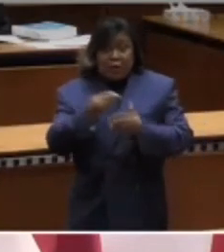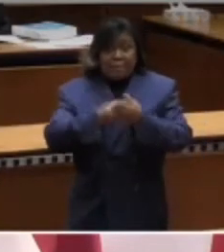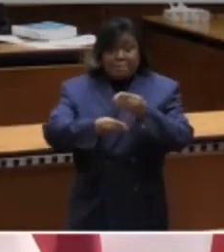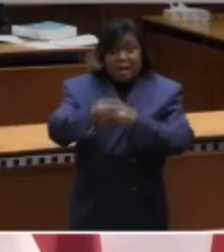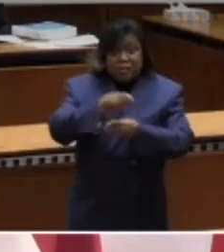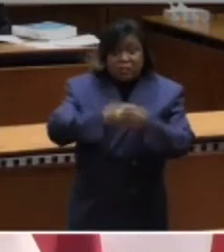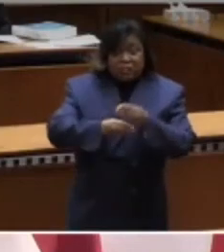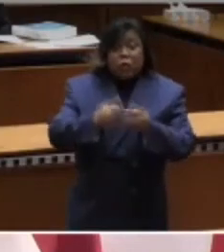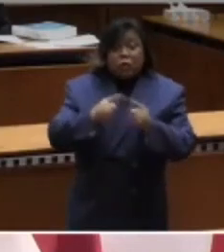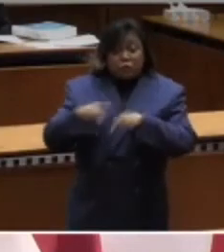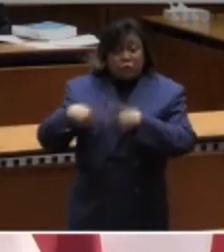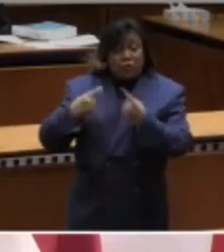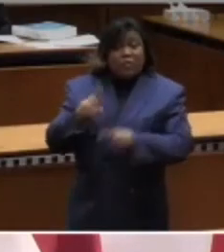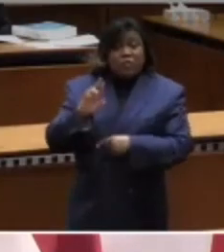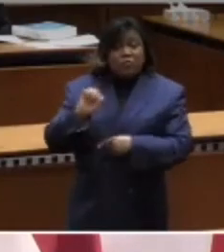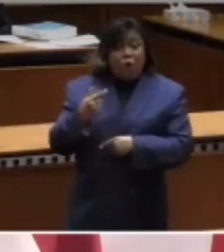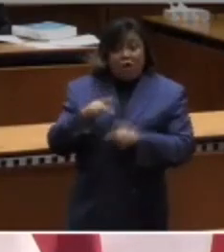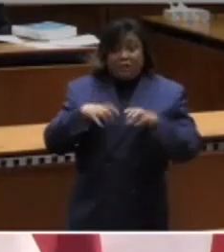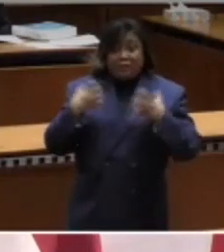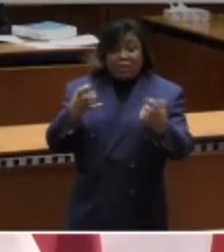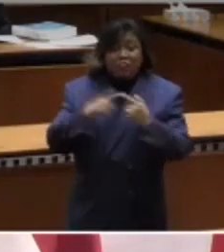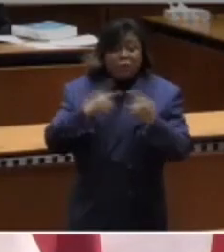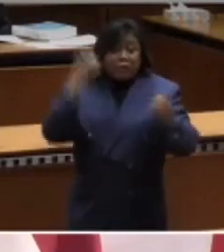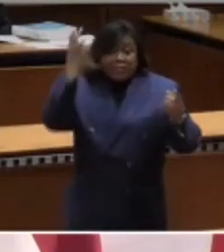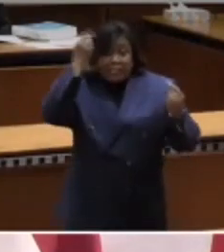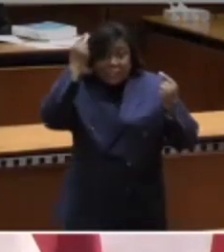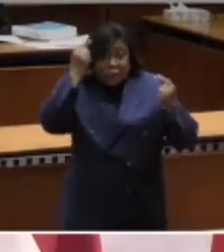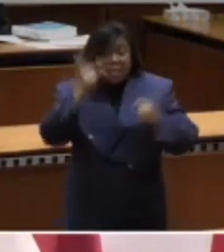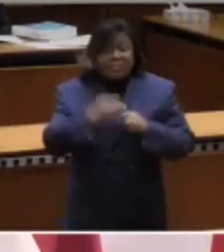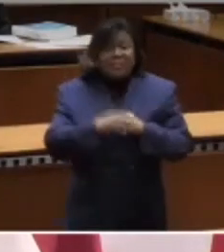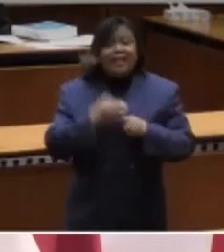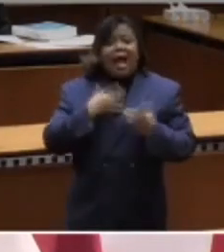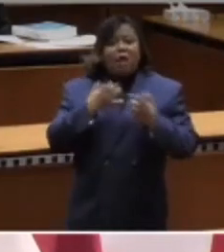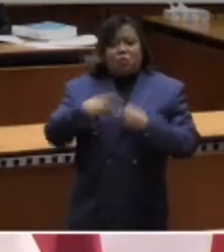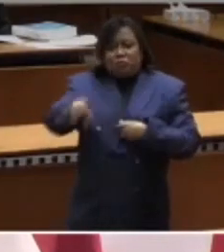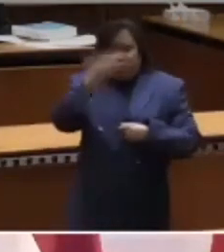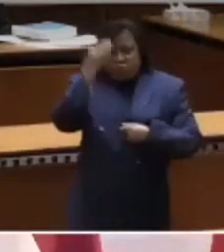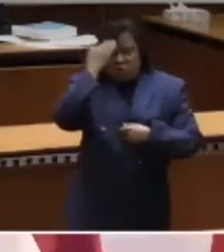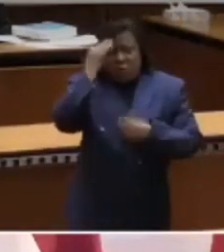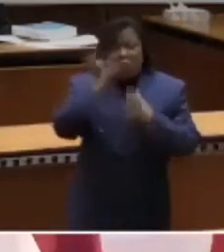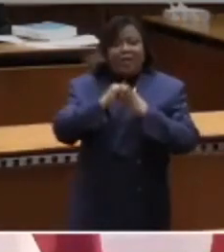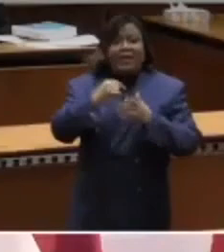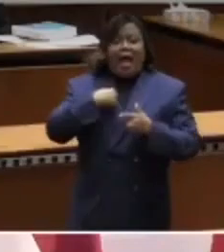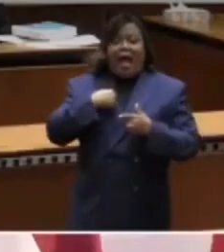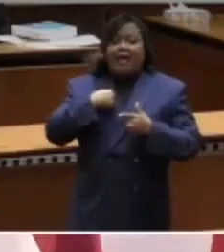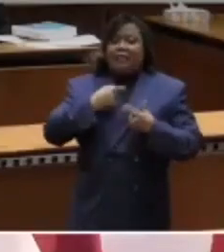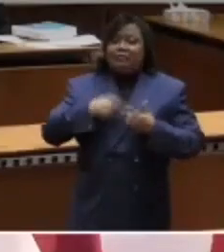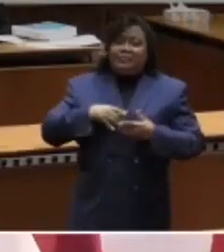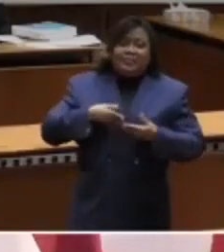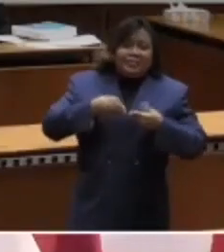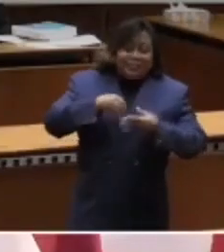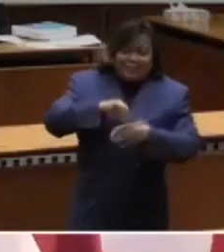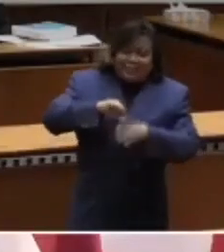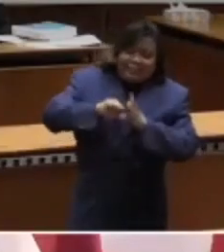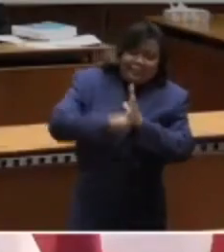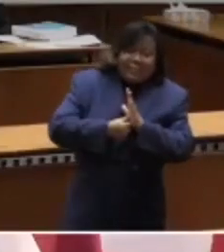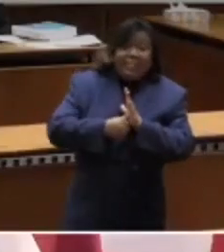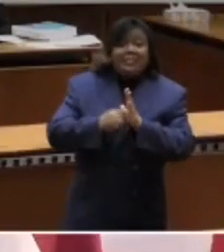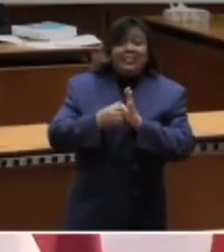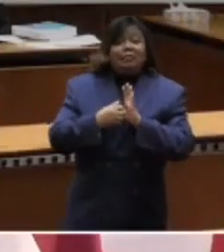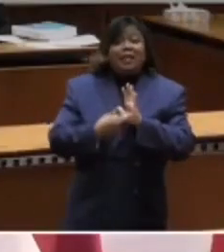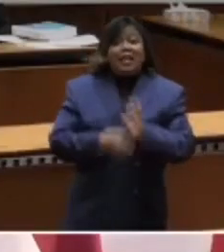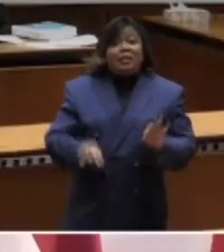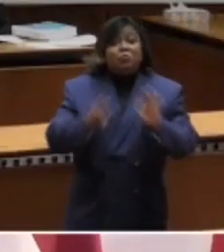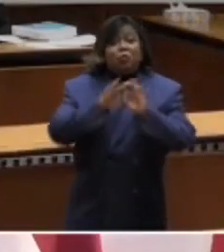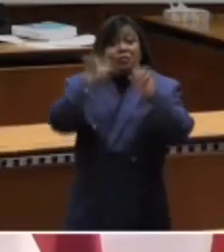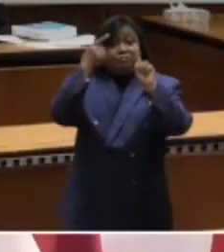budget to this august body for consideration, I want you to know that I laid down some key guideposts